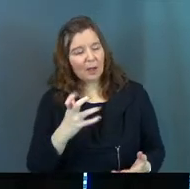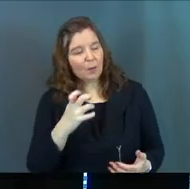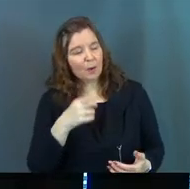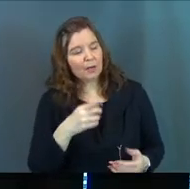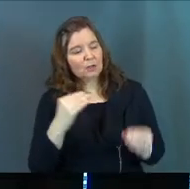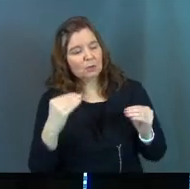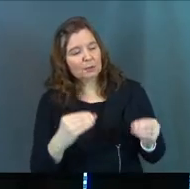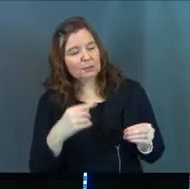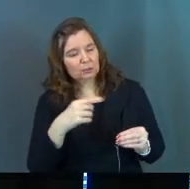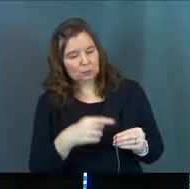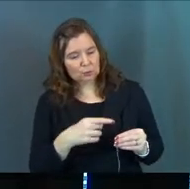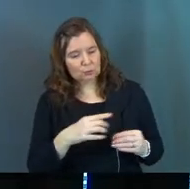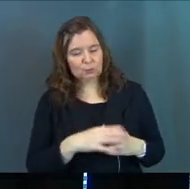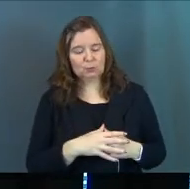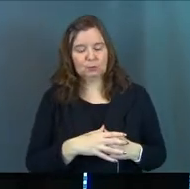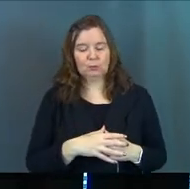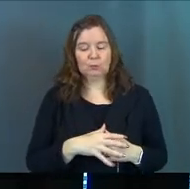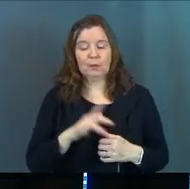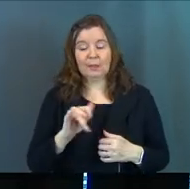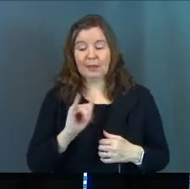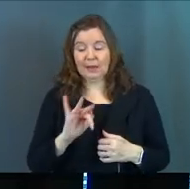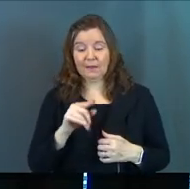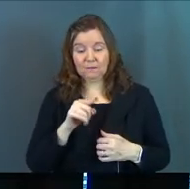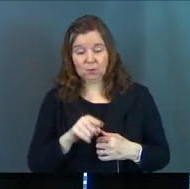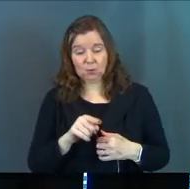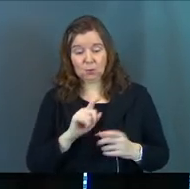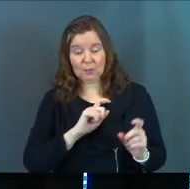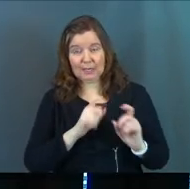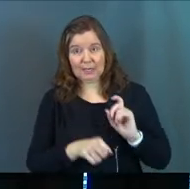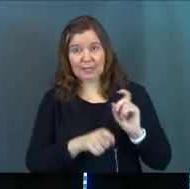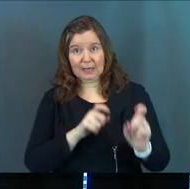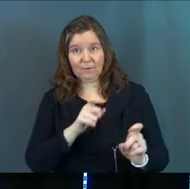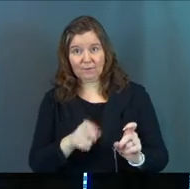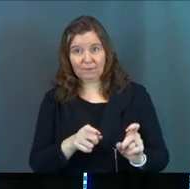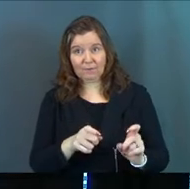I wanted to teach you that if ever you give